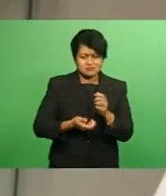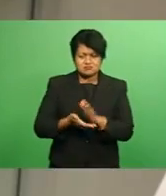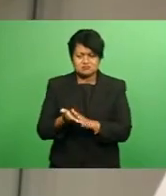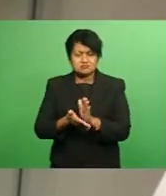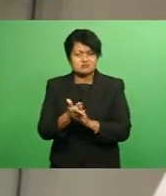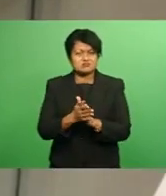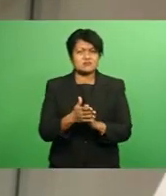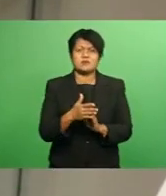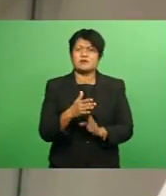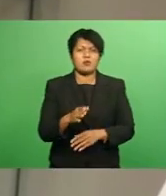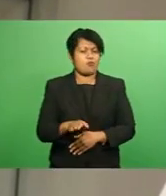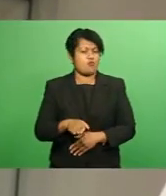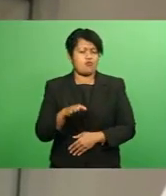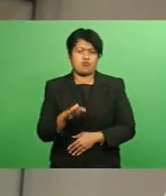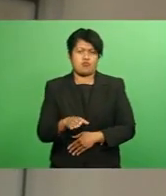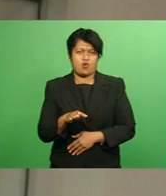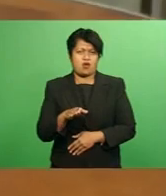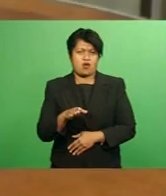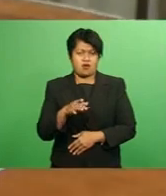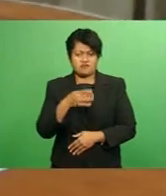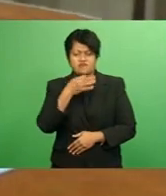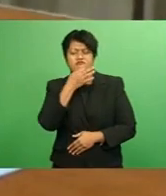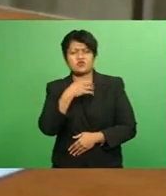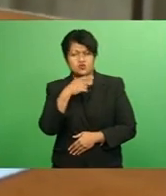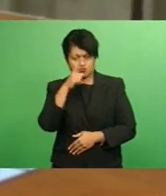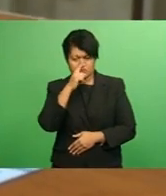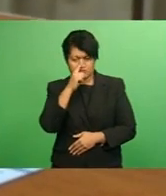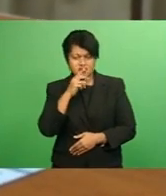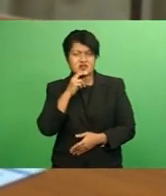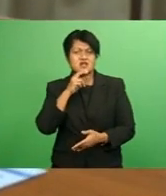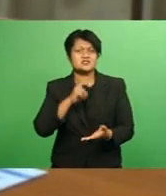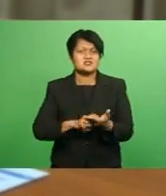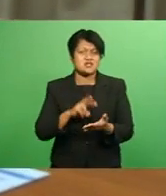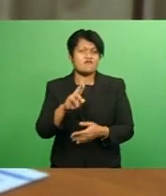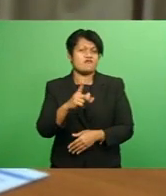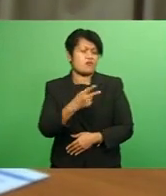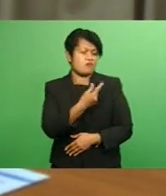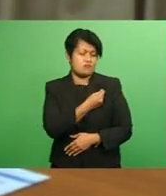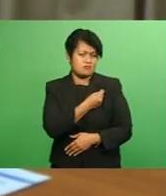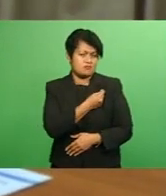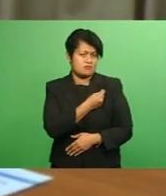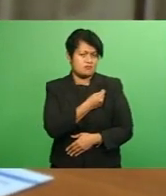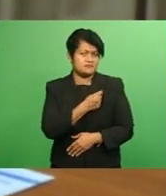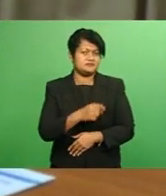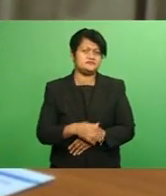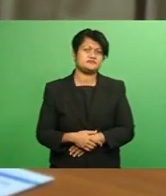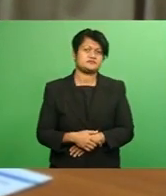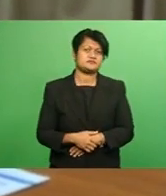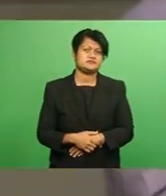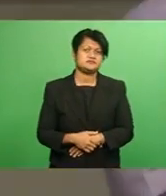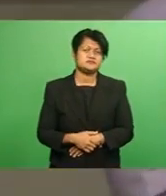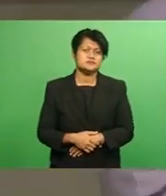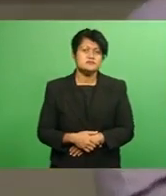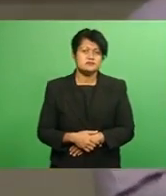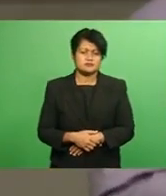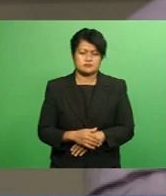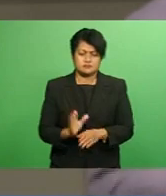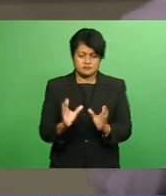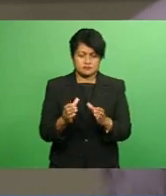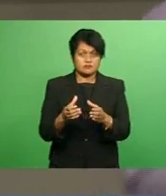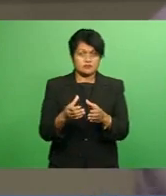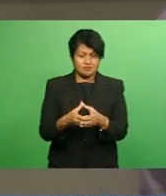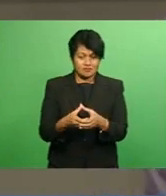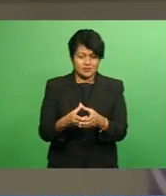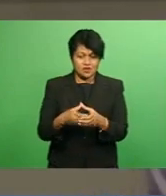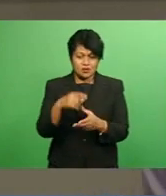Medical teams have been canvassing Fiji to register people, but the reception has been less than welcome. A group of people went to South South.